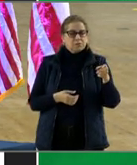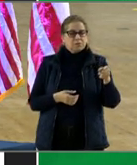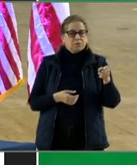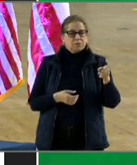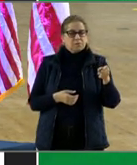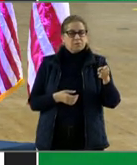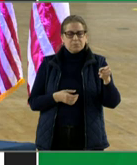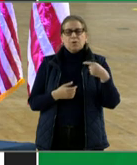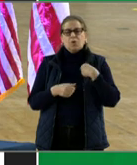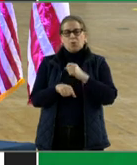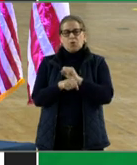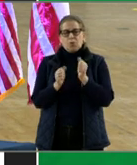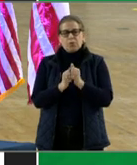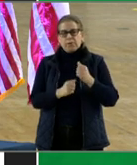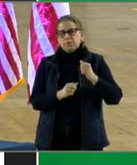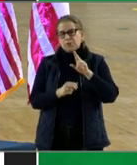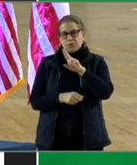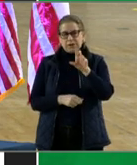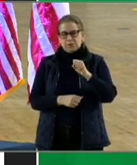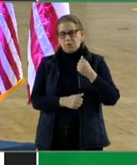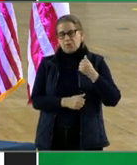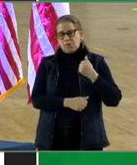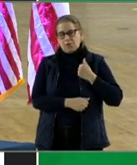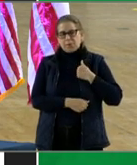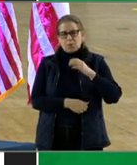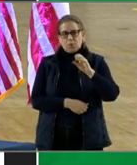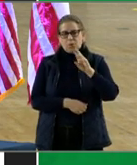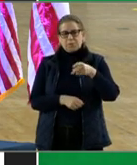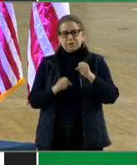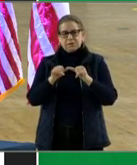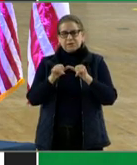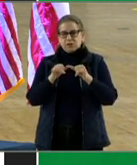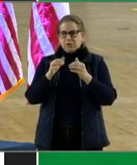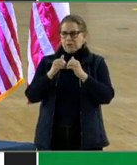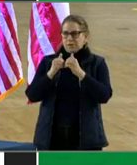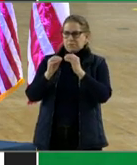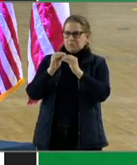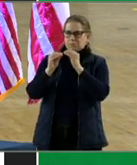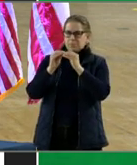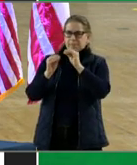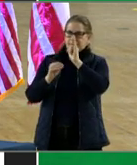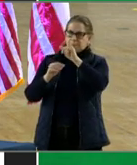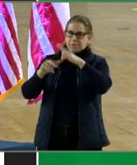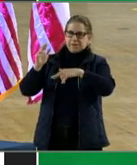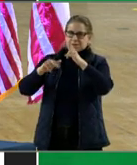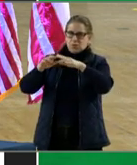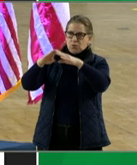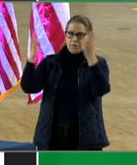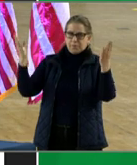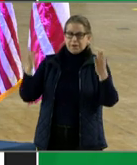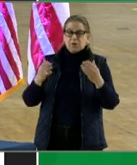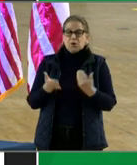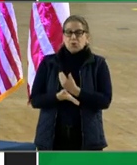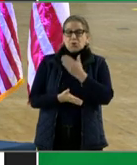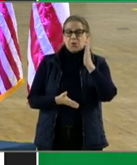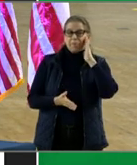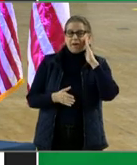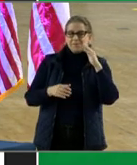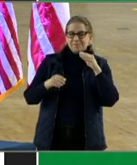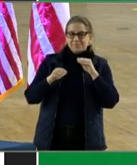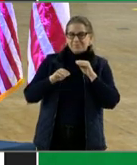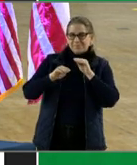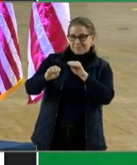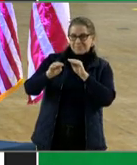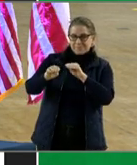Number 4, by adding new beds. This means establish alternate care sites outside of hospitals. And